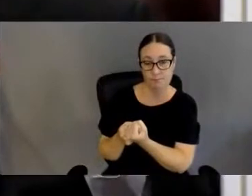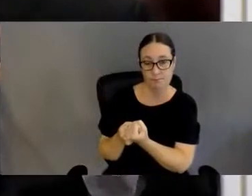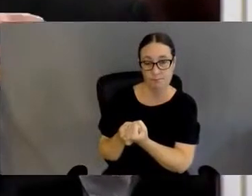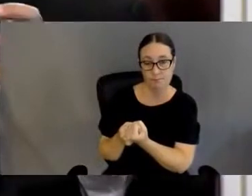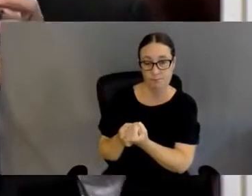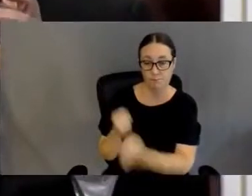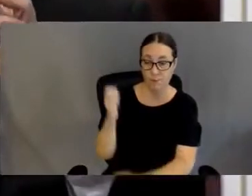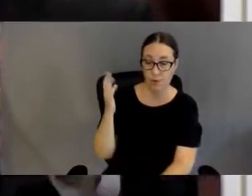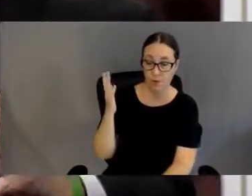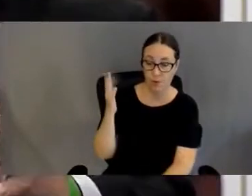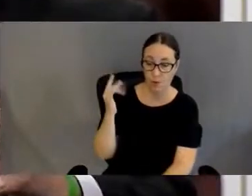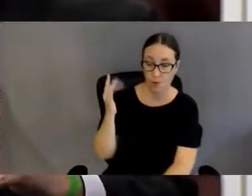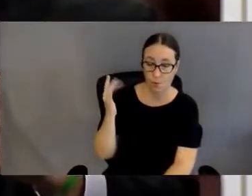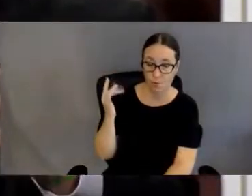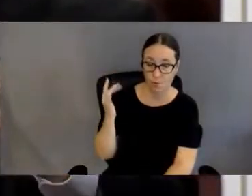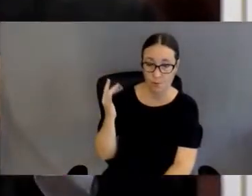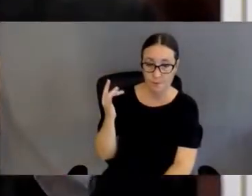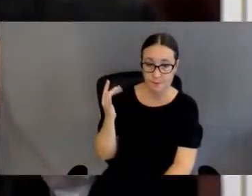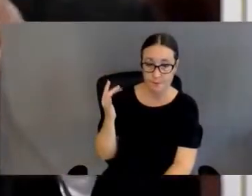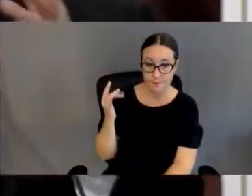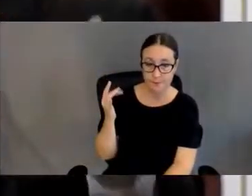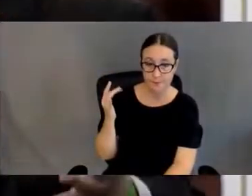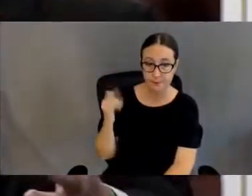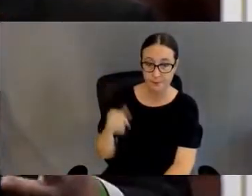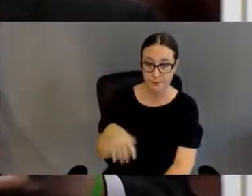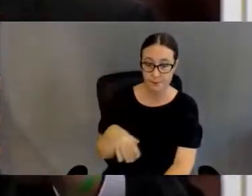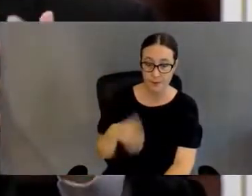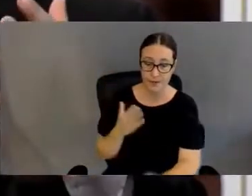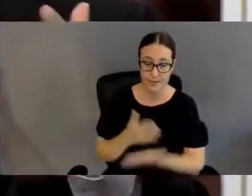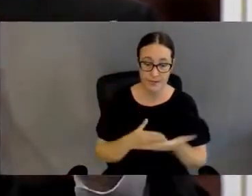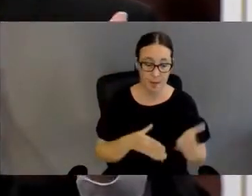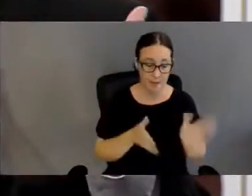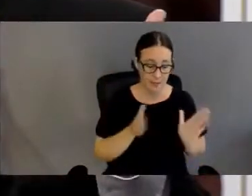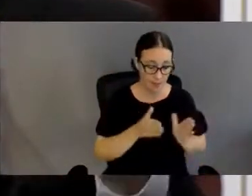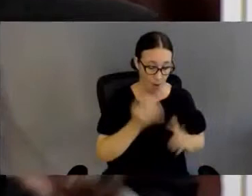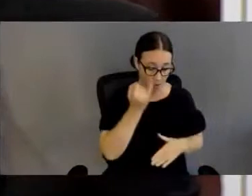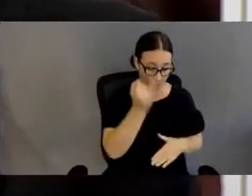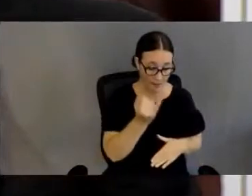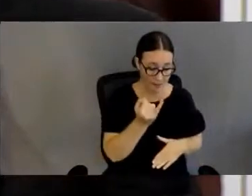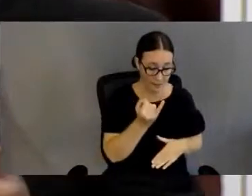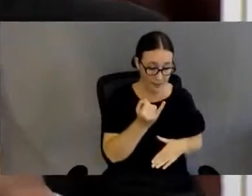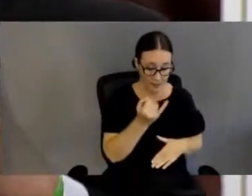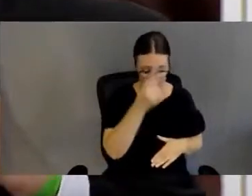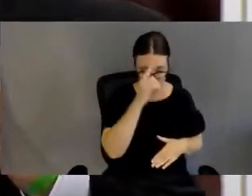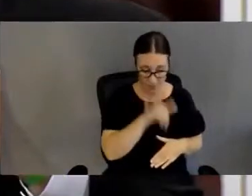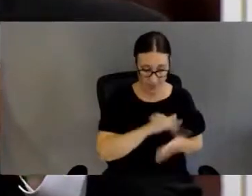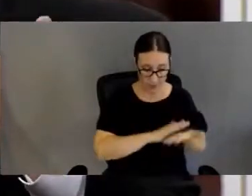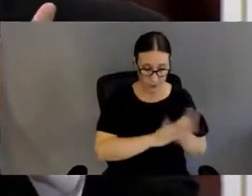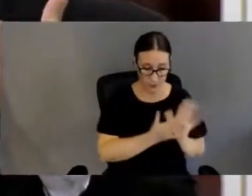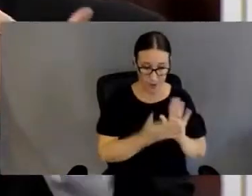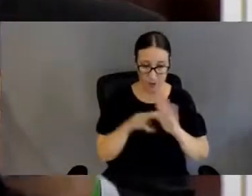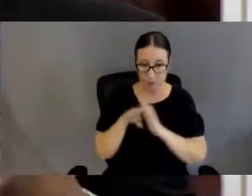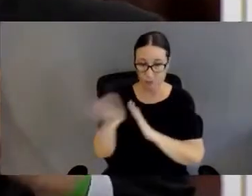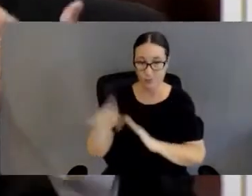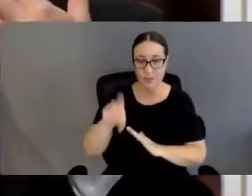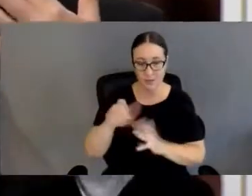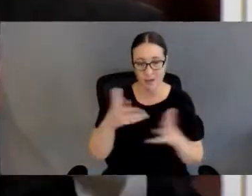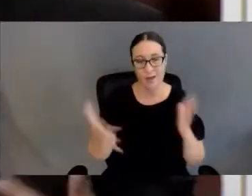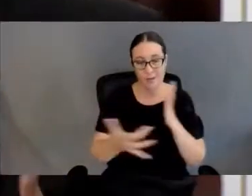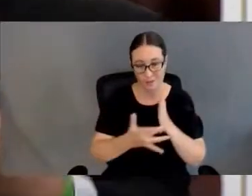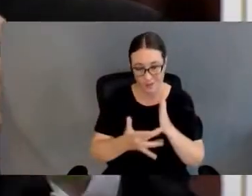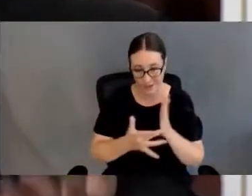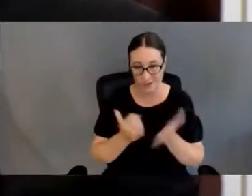because in order to move your little idea to something more permanent, you're going to need a lot of technical assistance. You're going to need somebody that can give